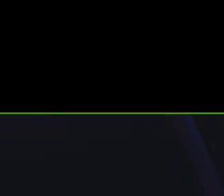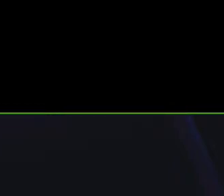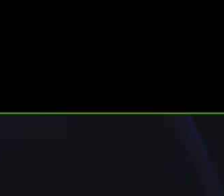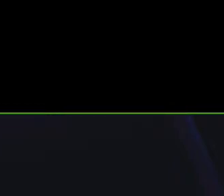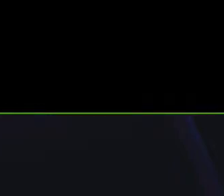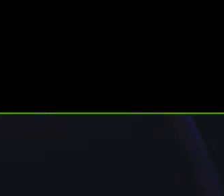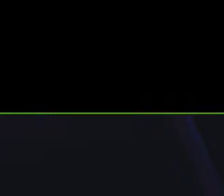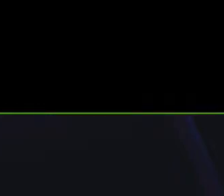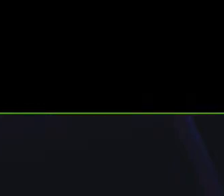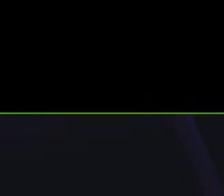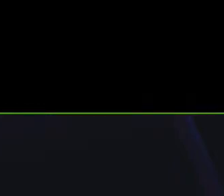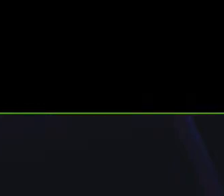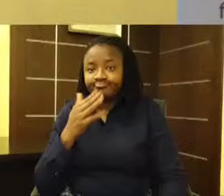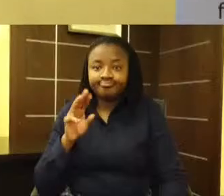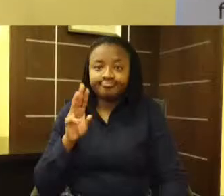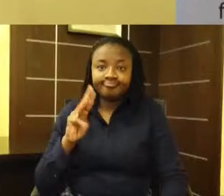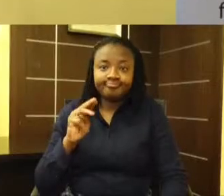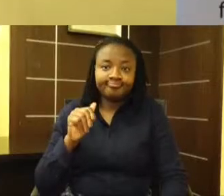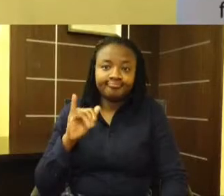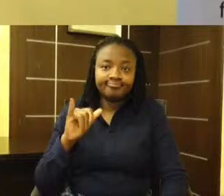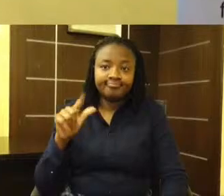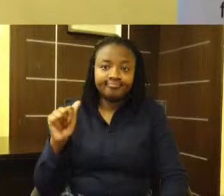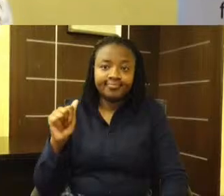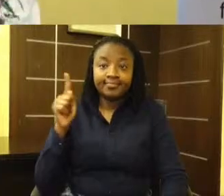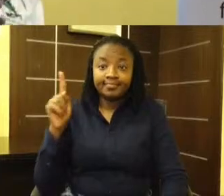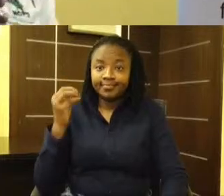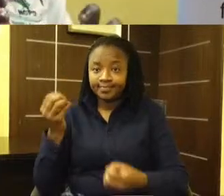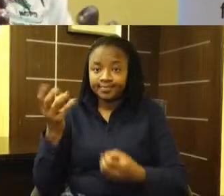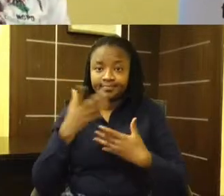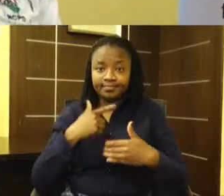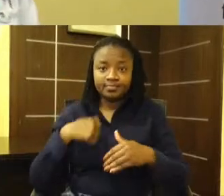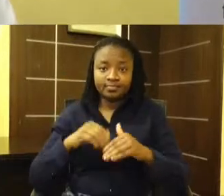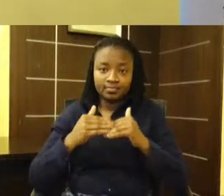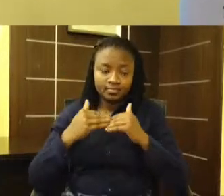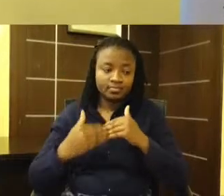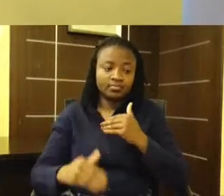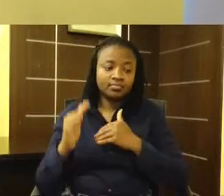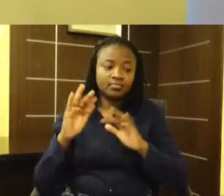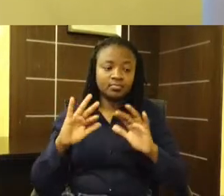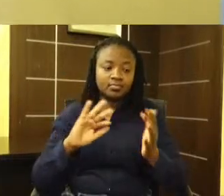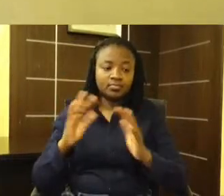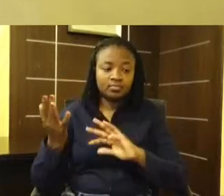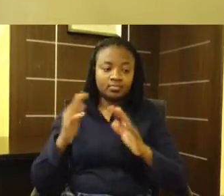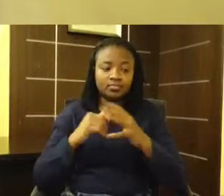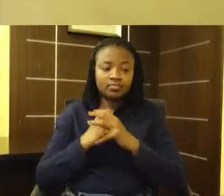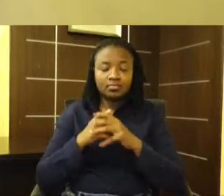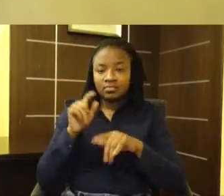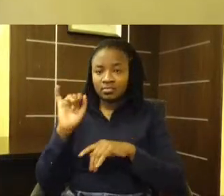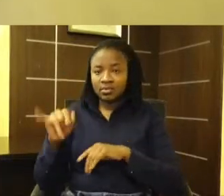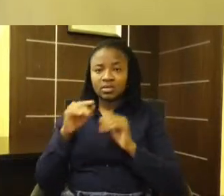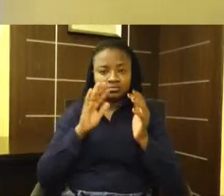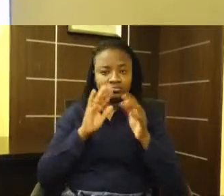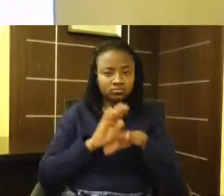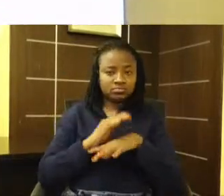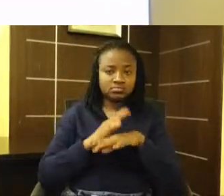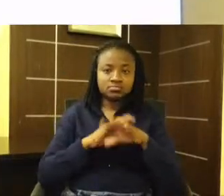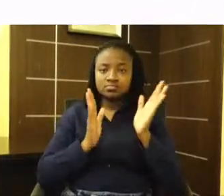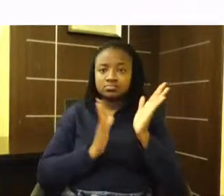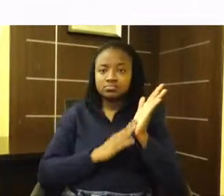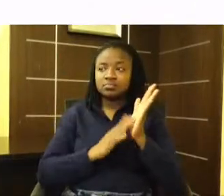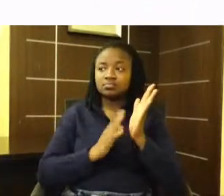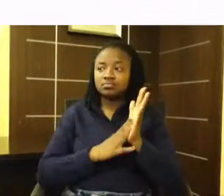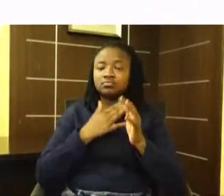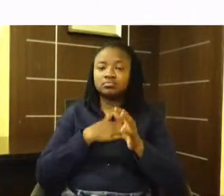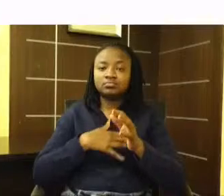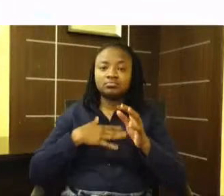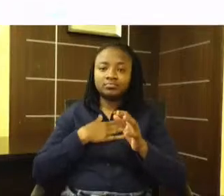Mwaila ametupatia way forward with that is called recommendation like. Wacha tumudropie, wacha